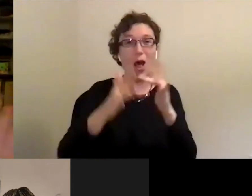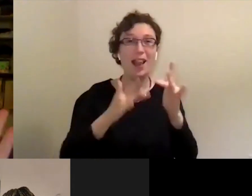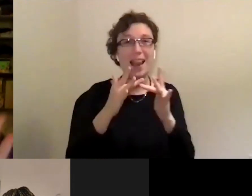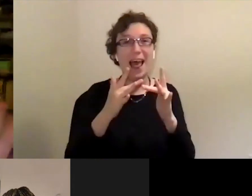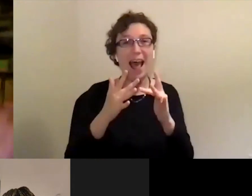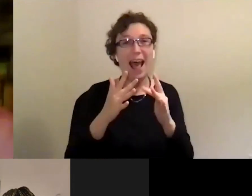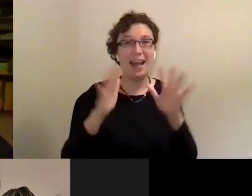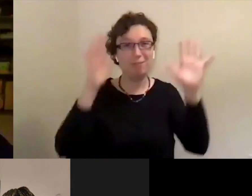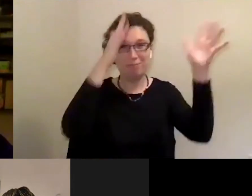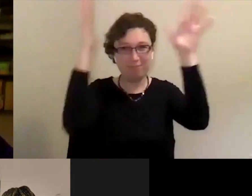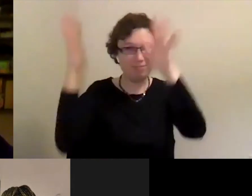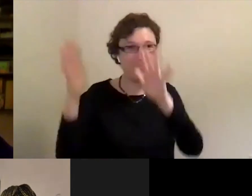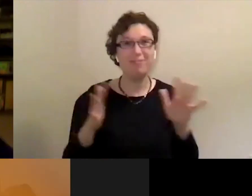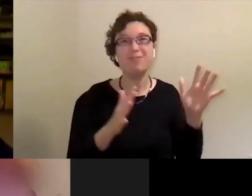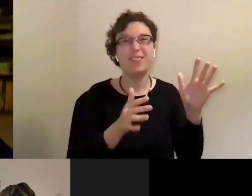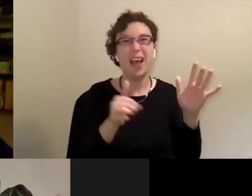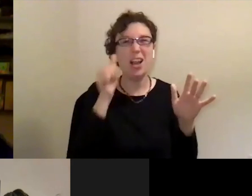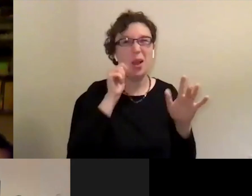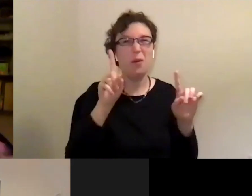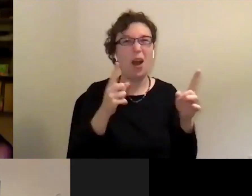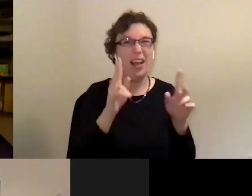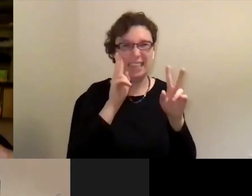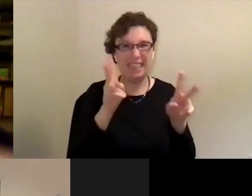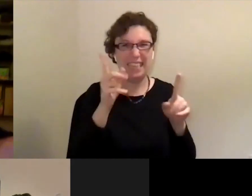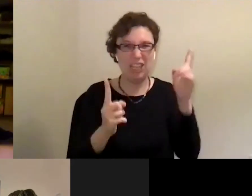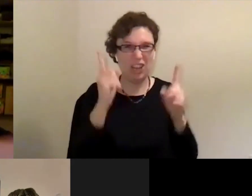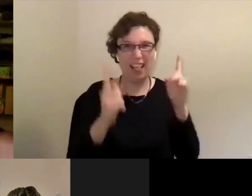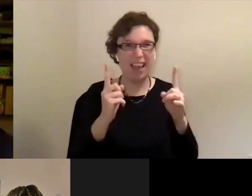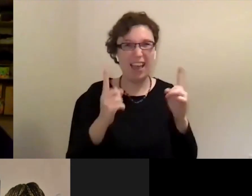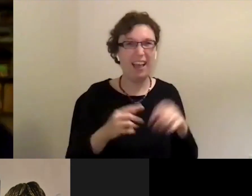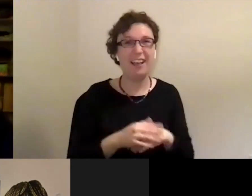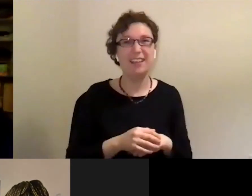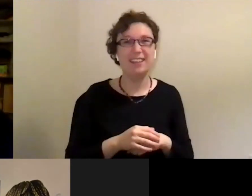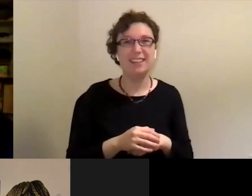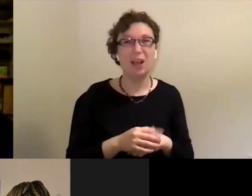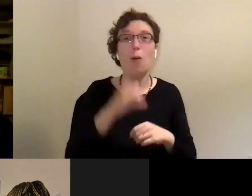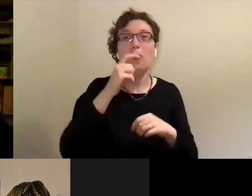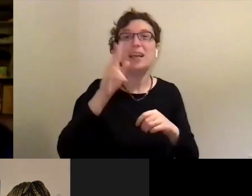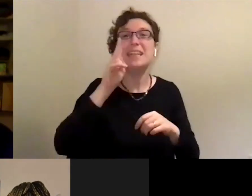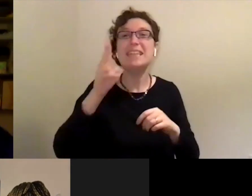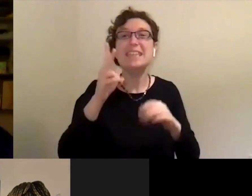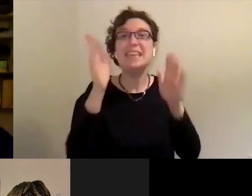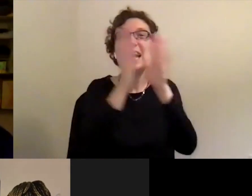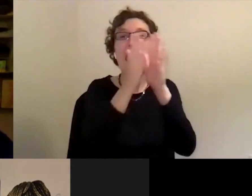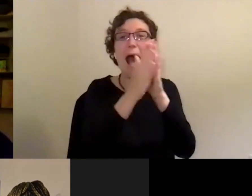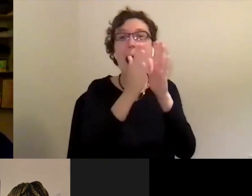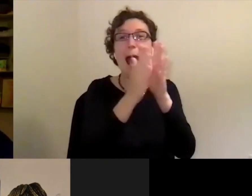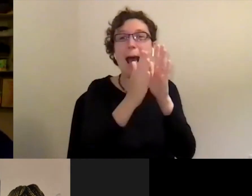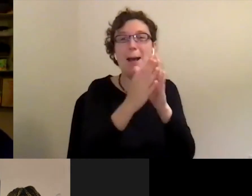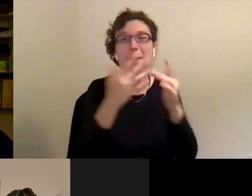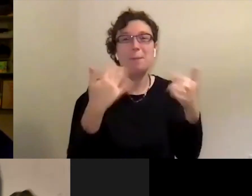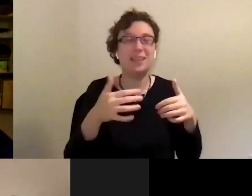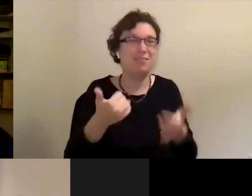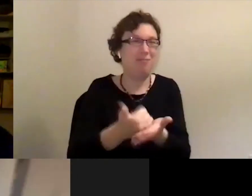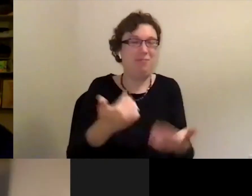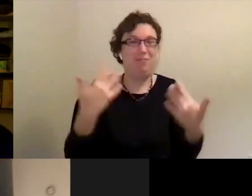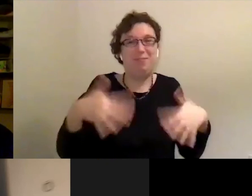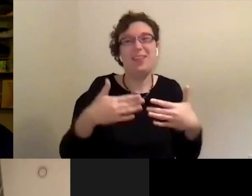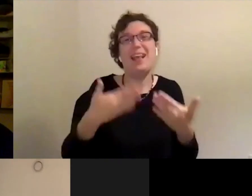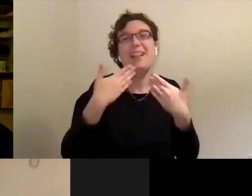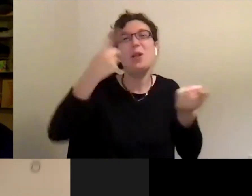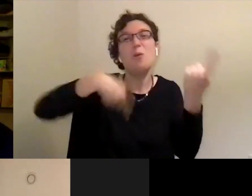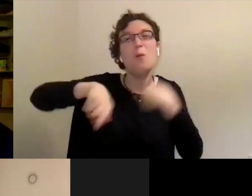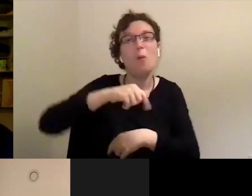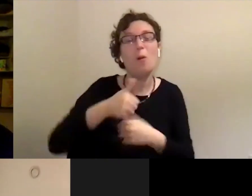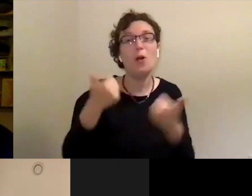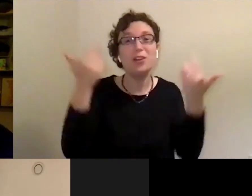free to clap now. And hopefully, look, you can see the claps. You can see the clap. Brilliant. Thank you, everyone. And thank